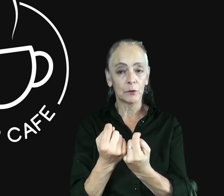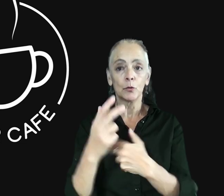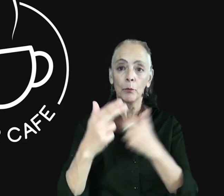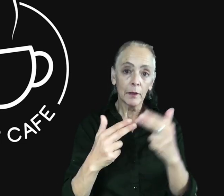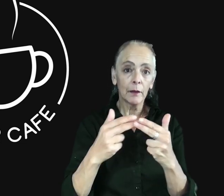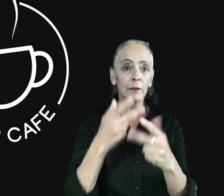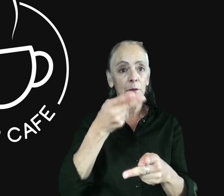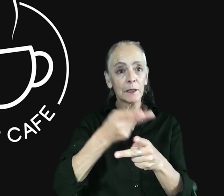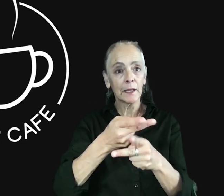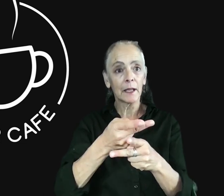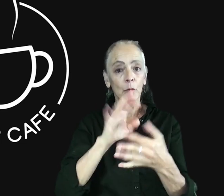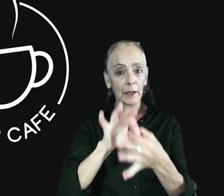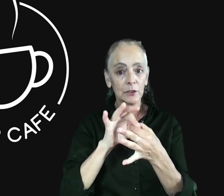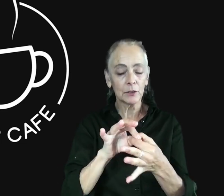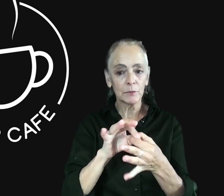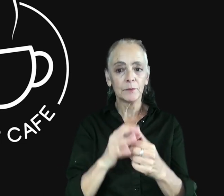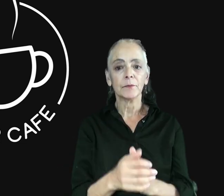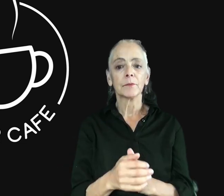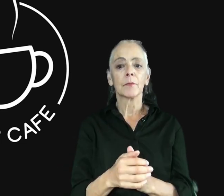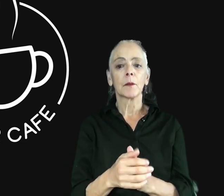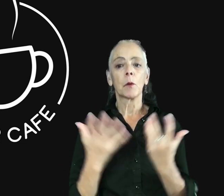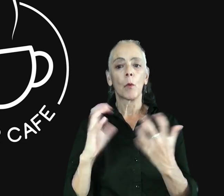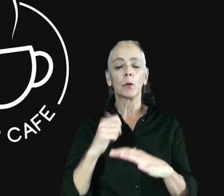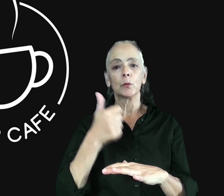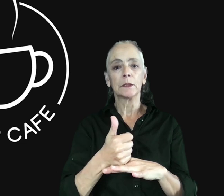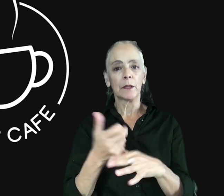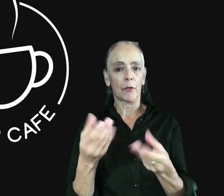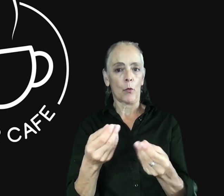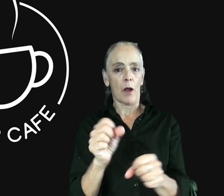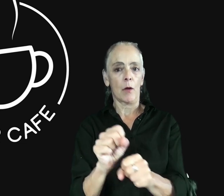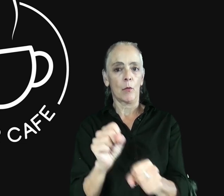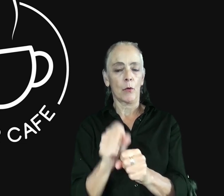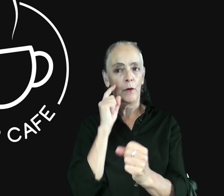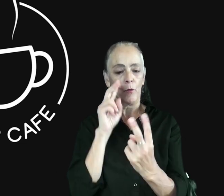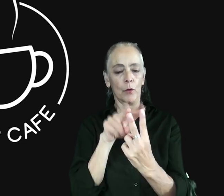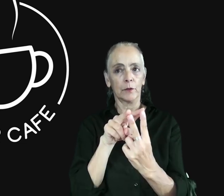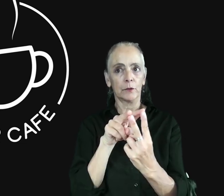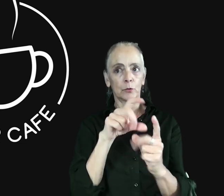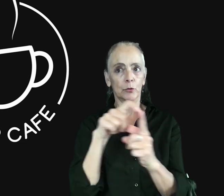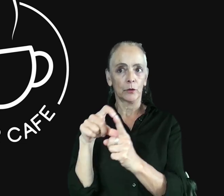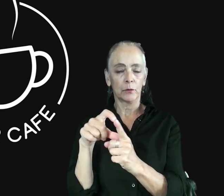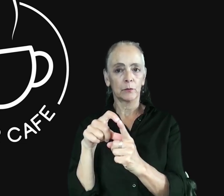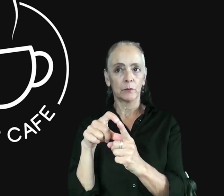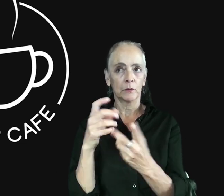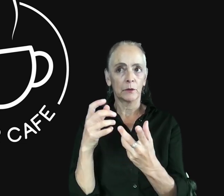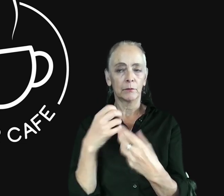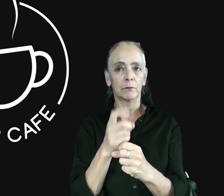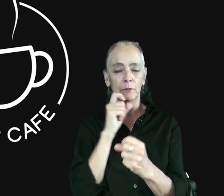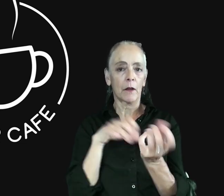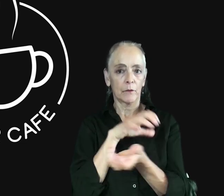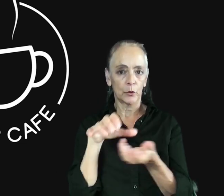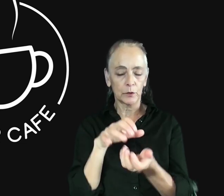relationships but just wanted to kind of set the the groundwork of these two different terms so we're not confused as we're discussing